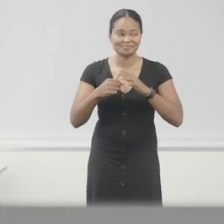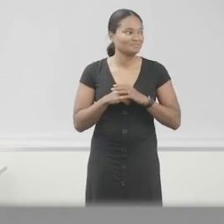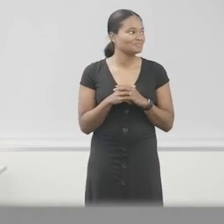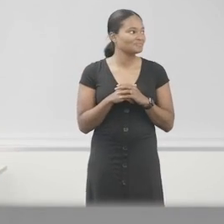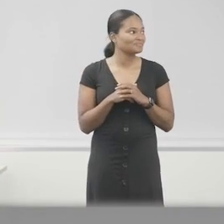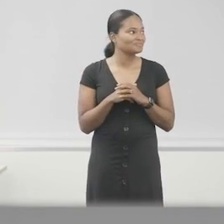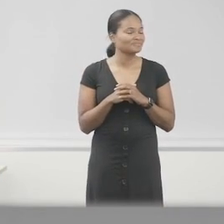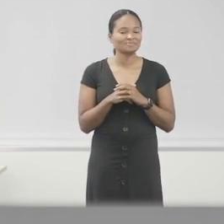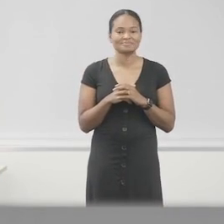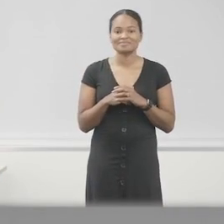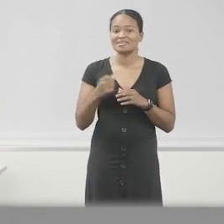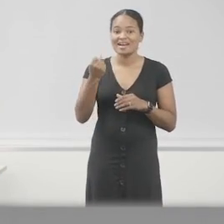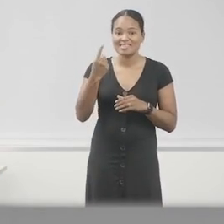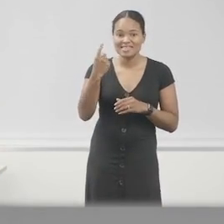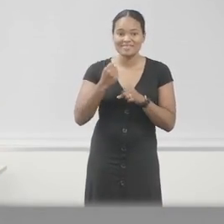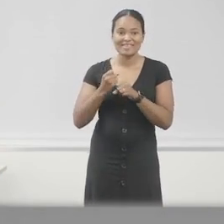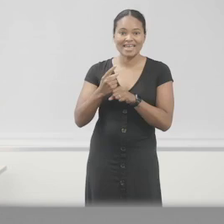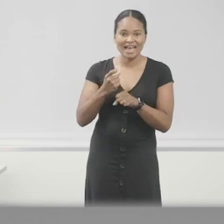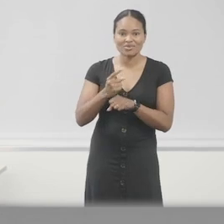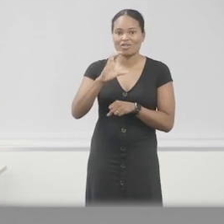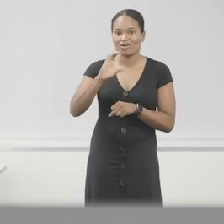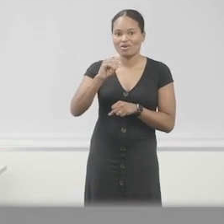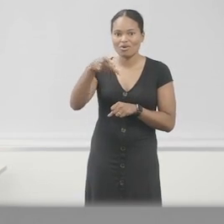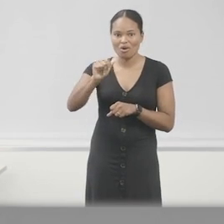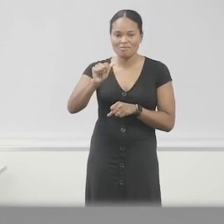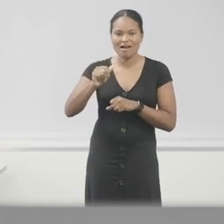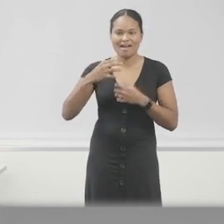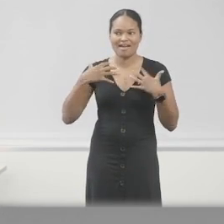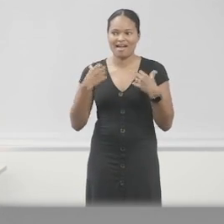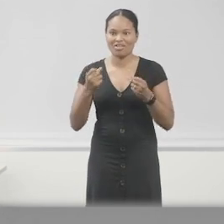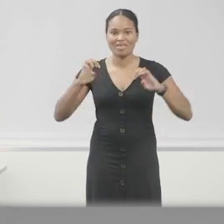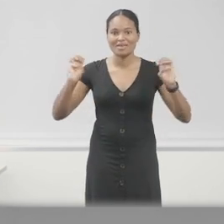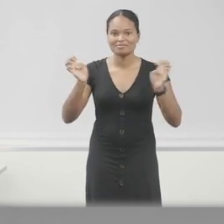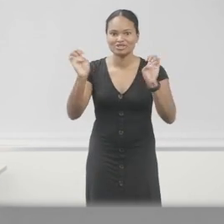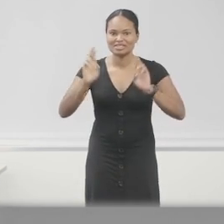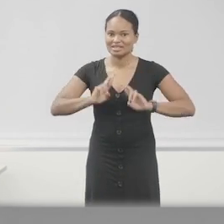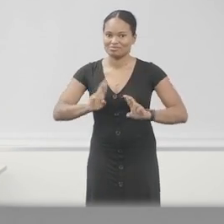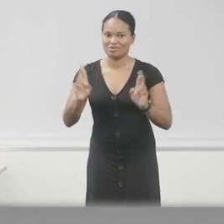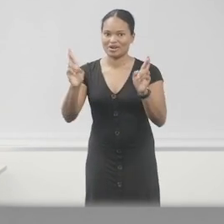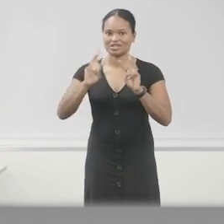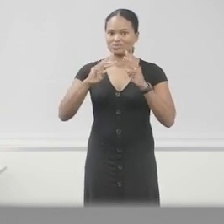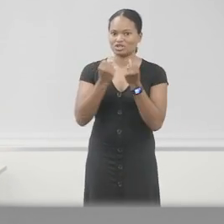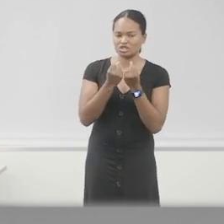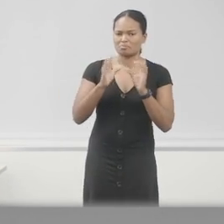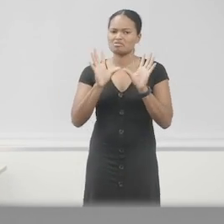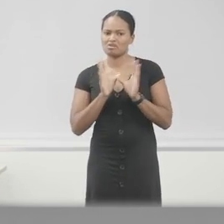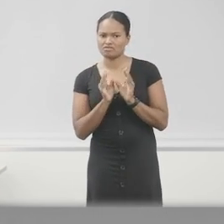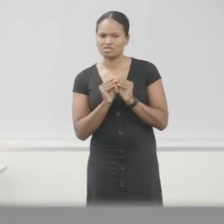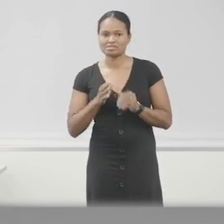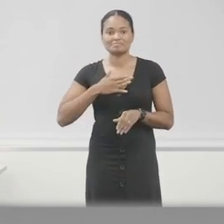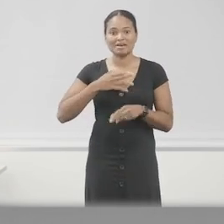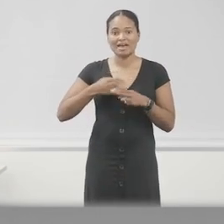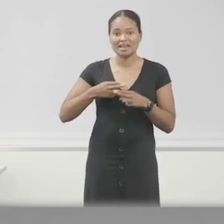annual Copa Health Emergency Preparedness Workshop or Conference. My name is